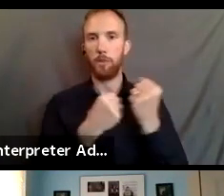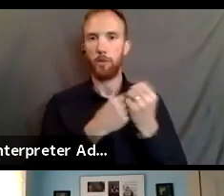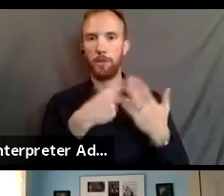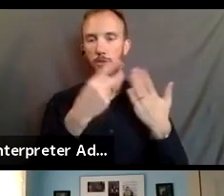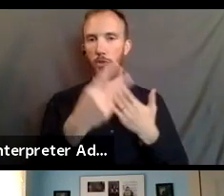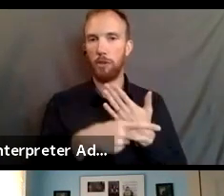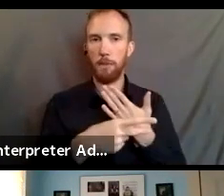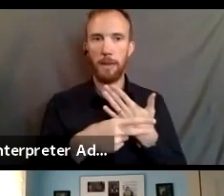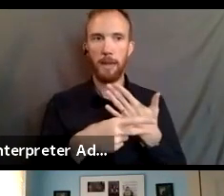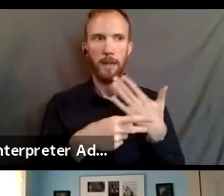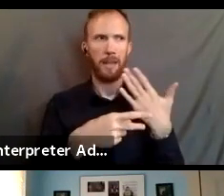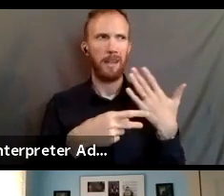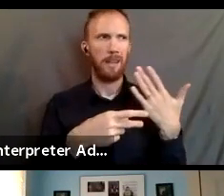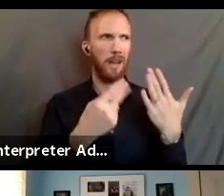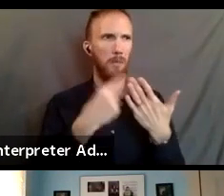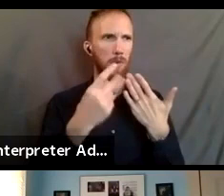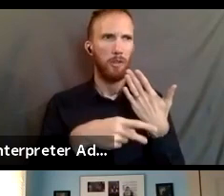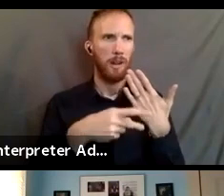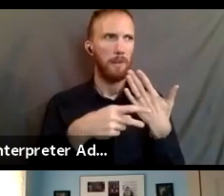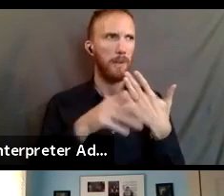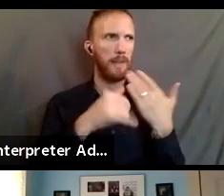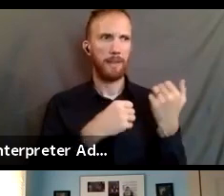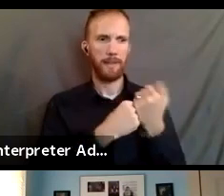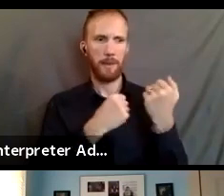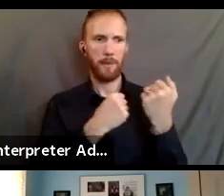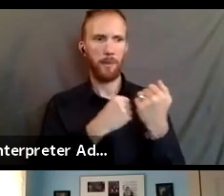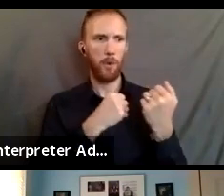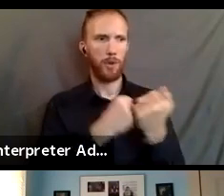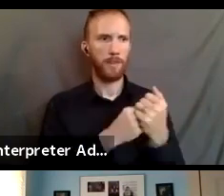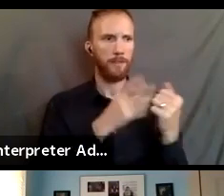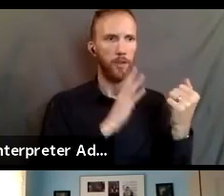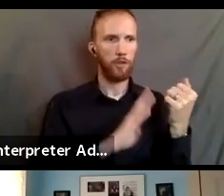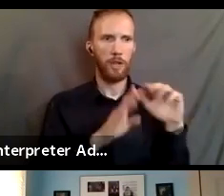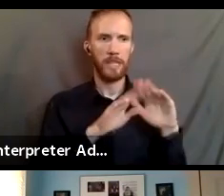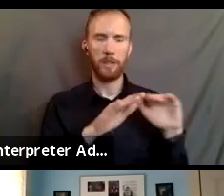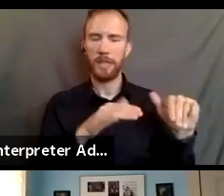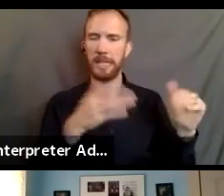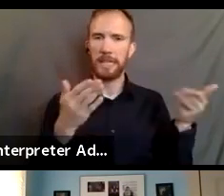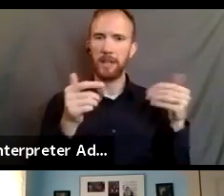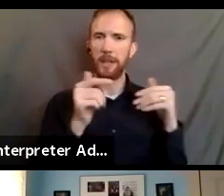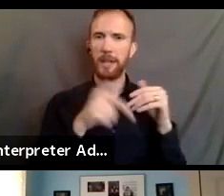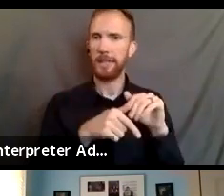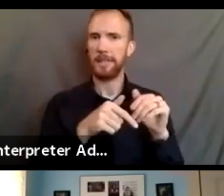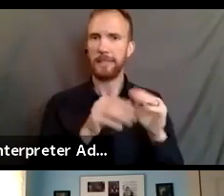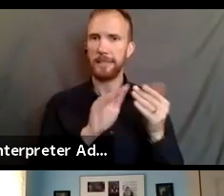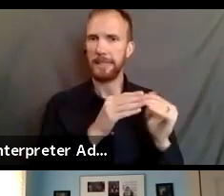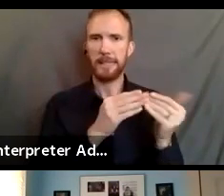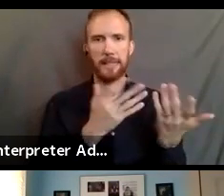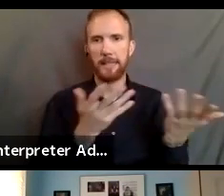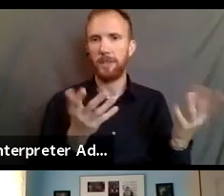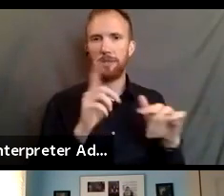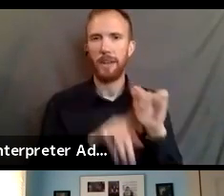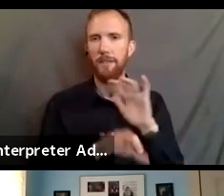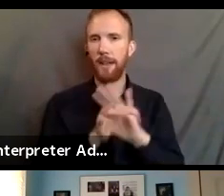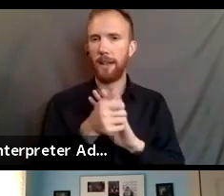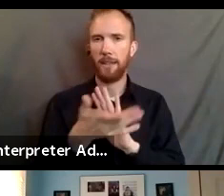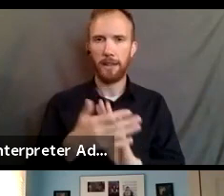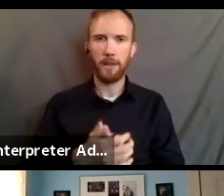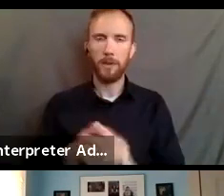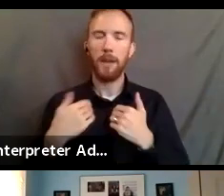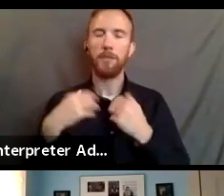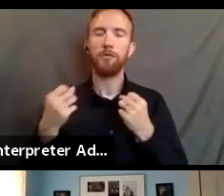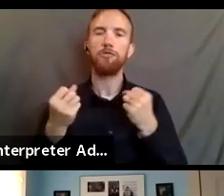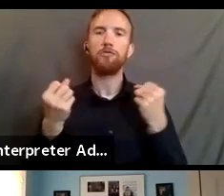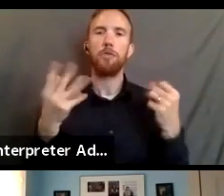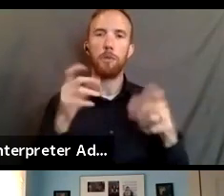for four-year-olds in this city we have so much work to do in the city of chicago is alice you have